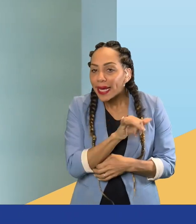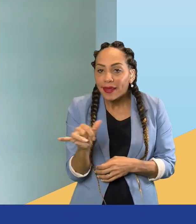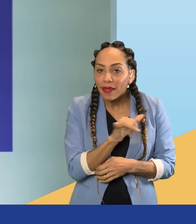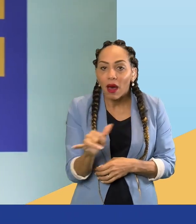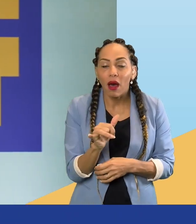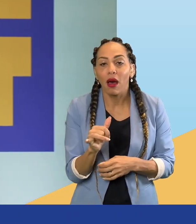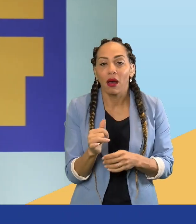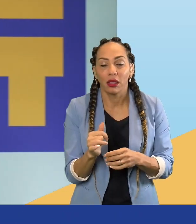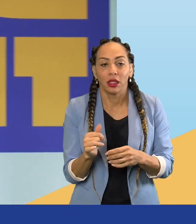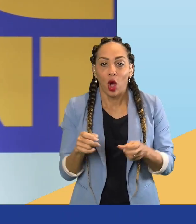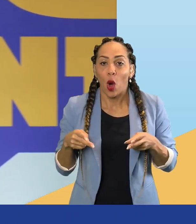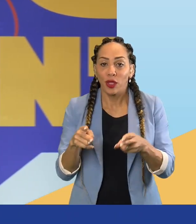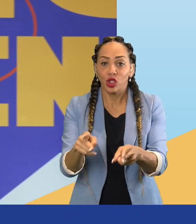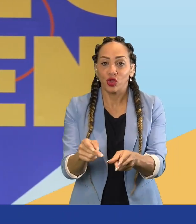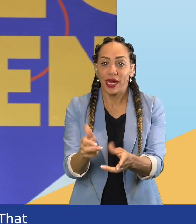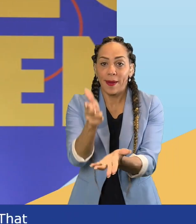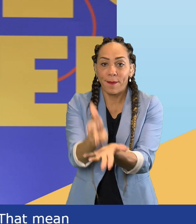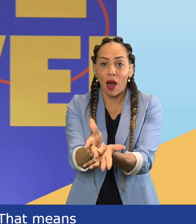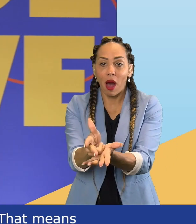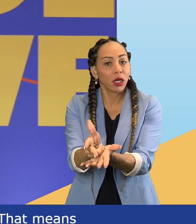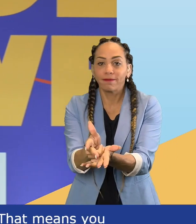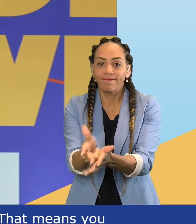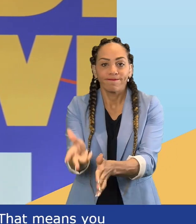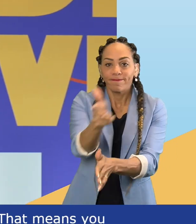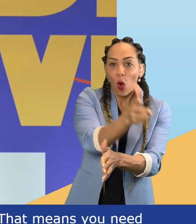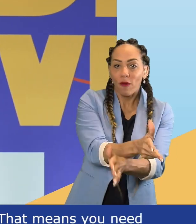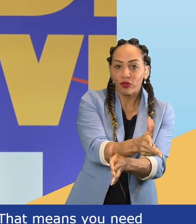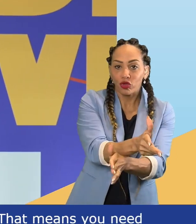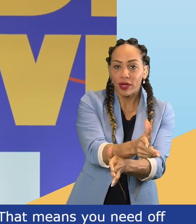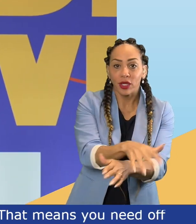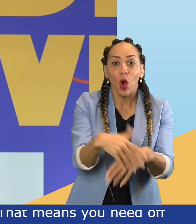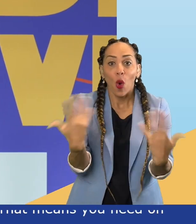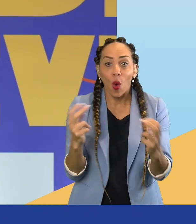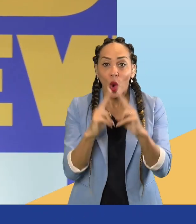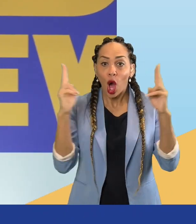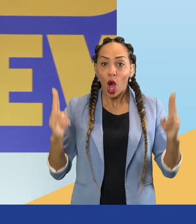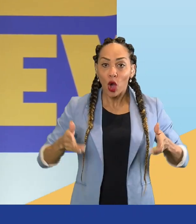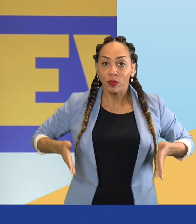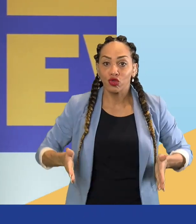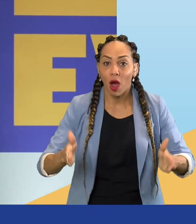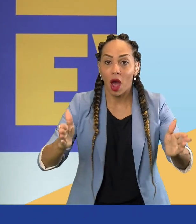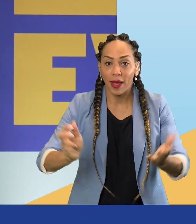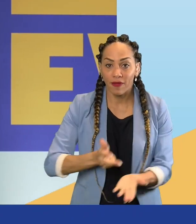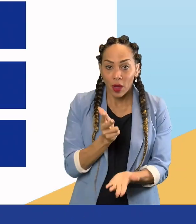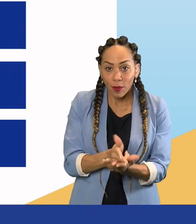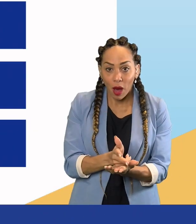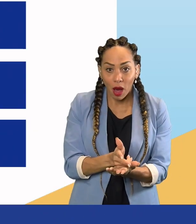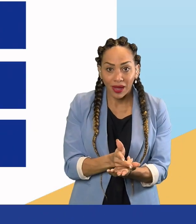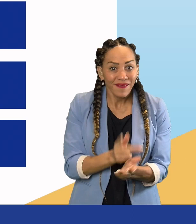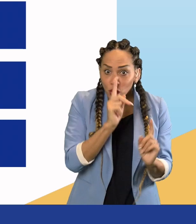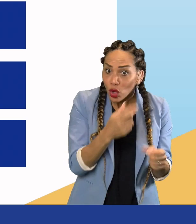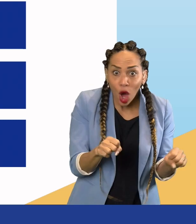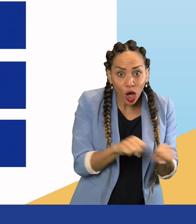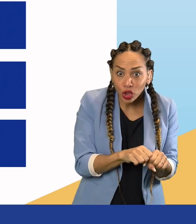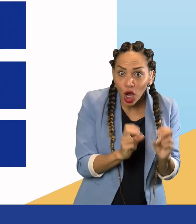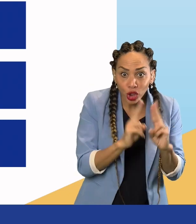other considerations. If you can't fit a home charger, could you charge at a local public charging station? And the